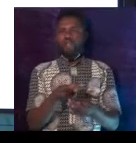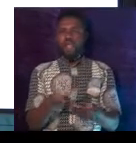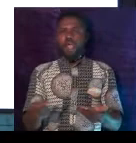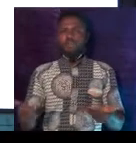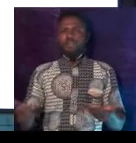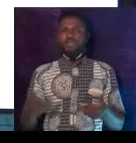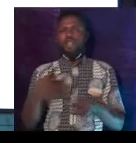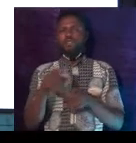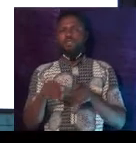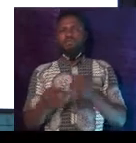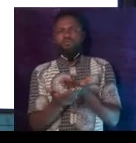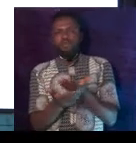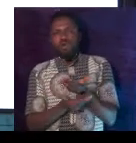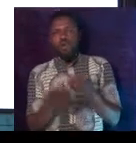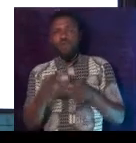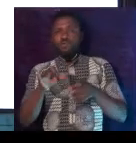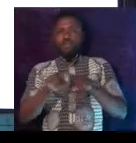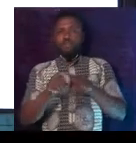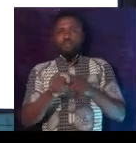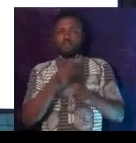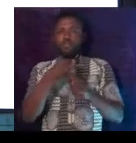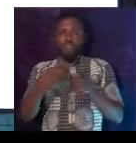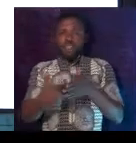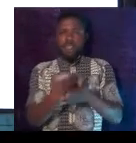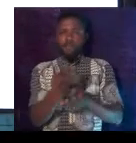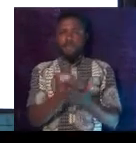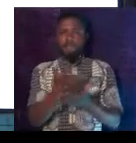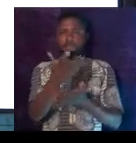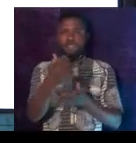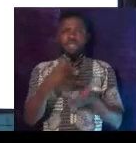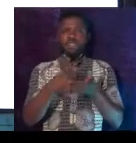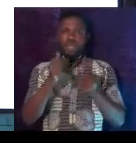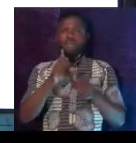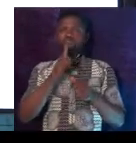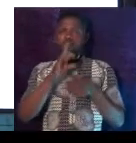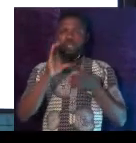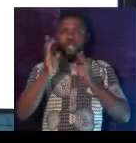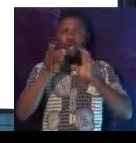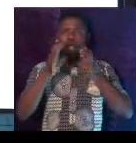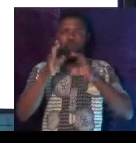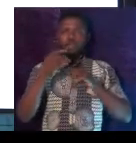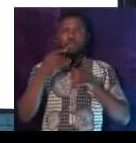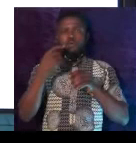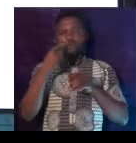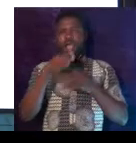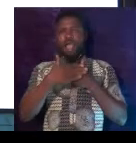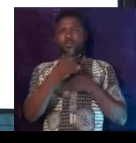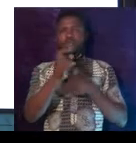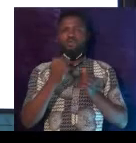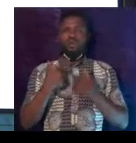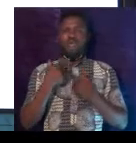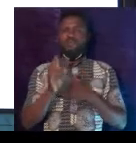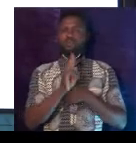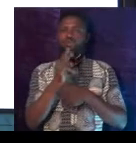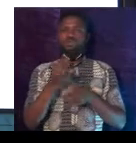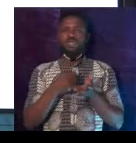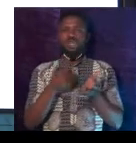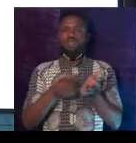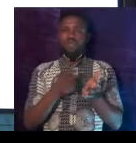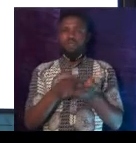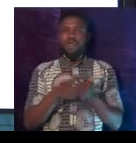talked about that the sole of your shoe, when it's newly bought, cannot be compared after it has been used for some time. Something will